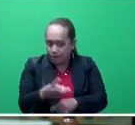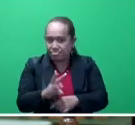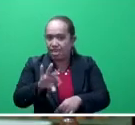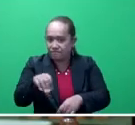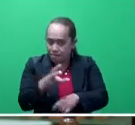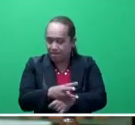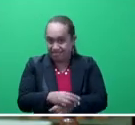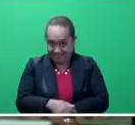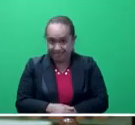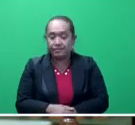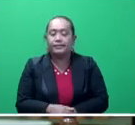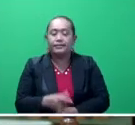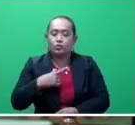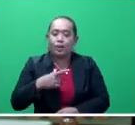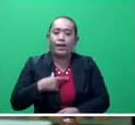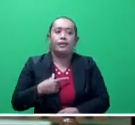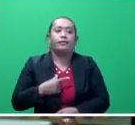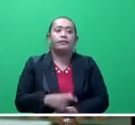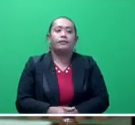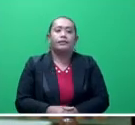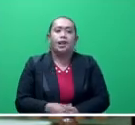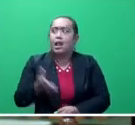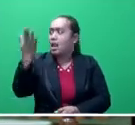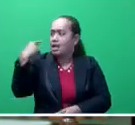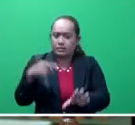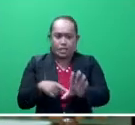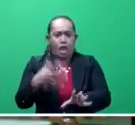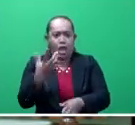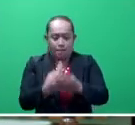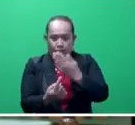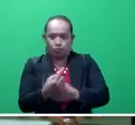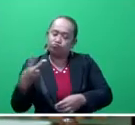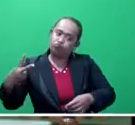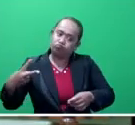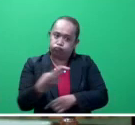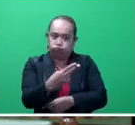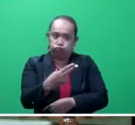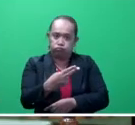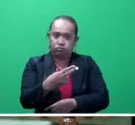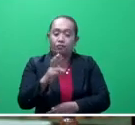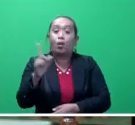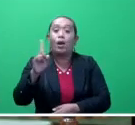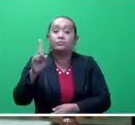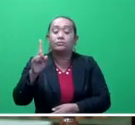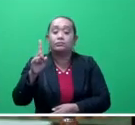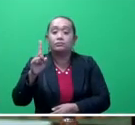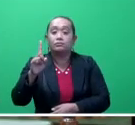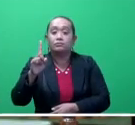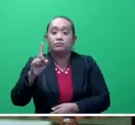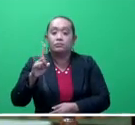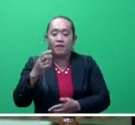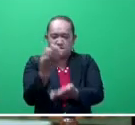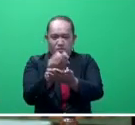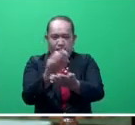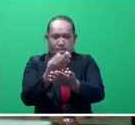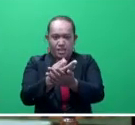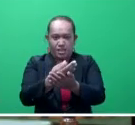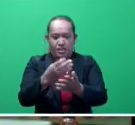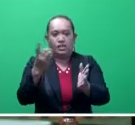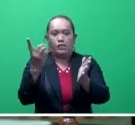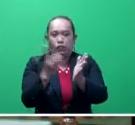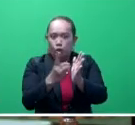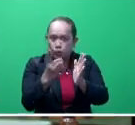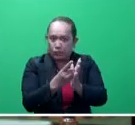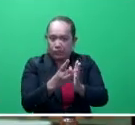Mr. Speaker, sir, last year we made the most dramatic cuts to taxes on businesses ever. We cut fees and dropped duties, and